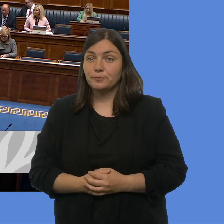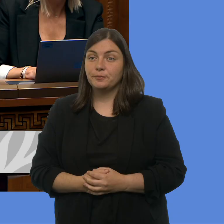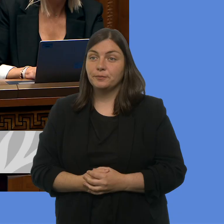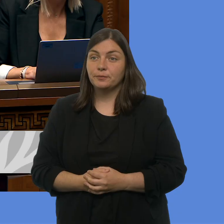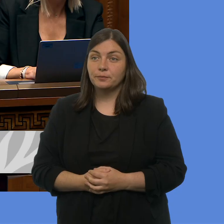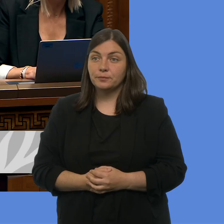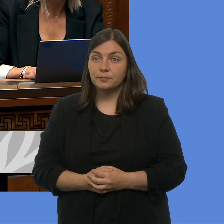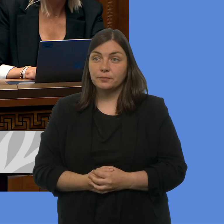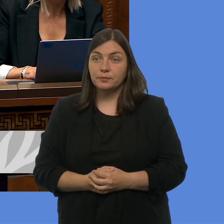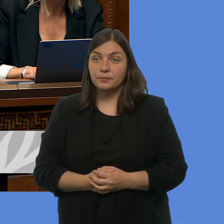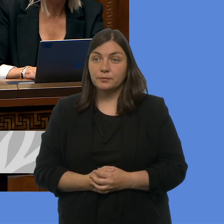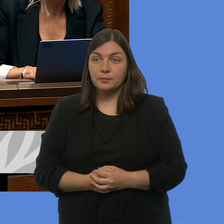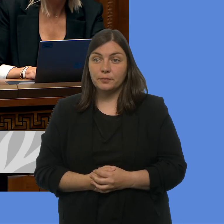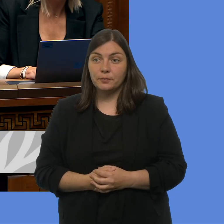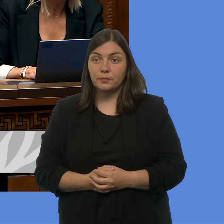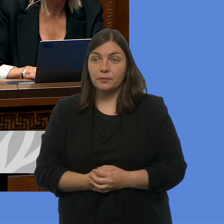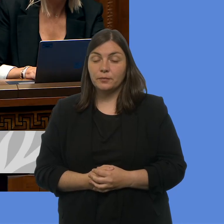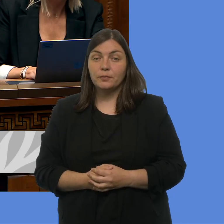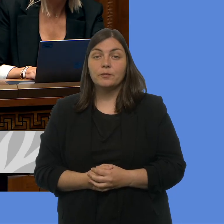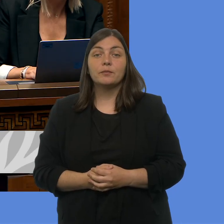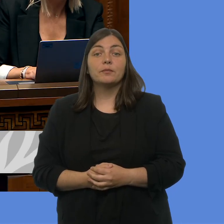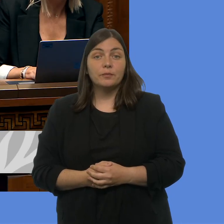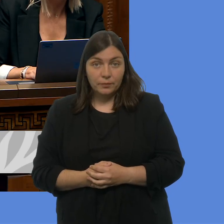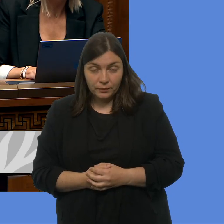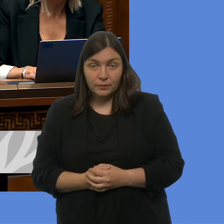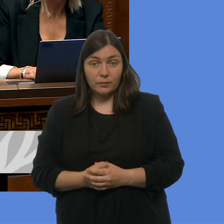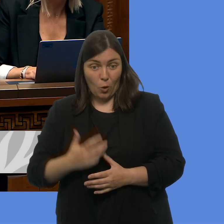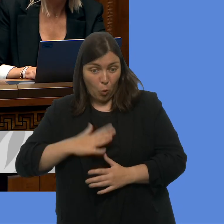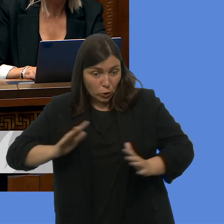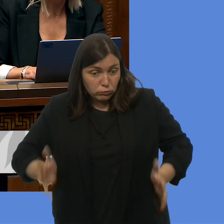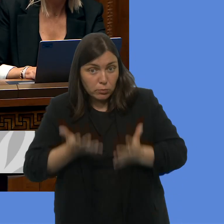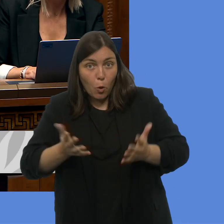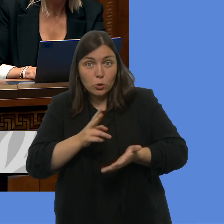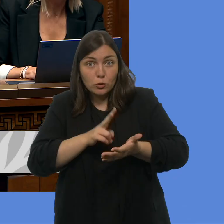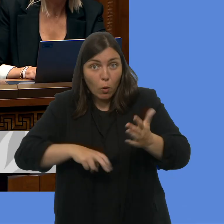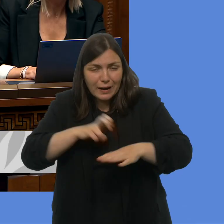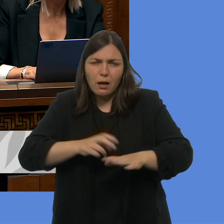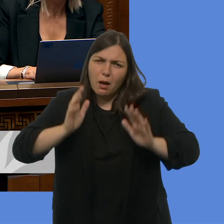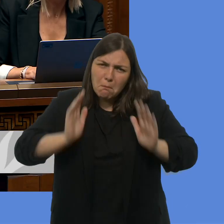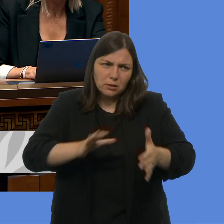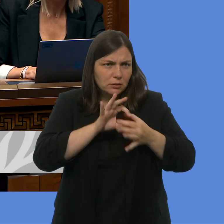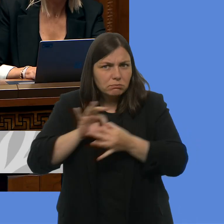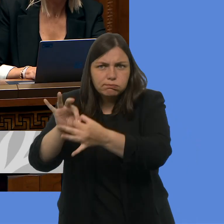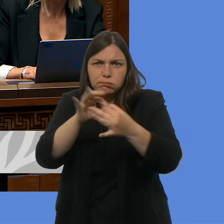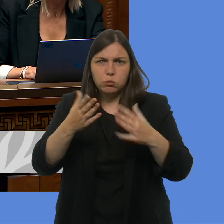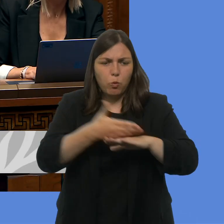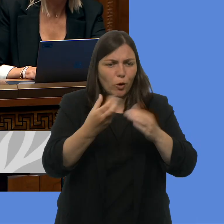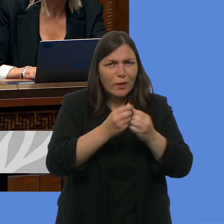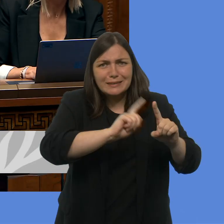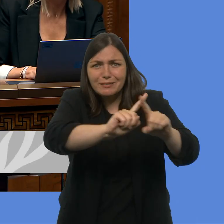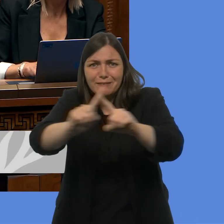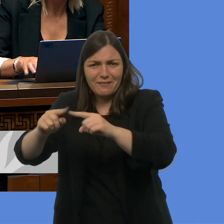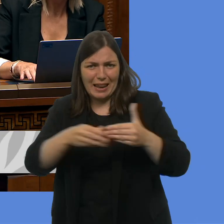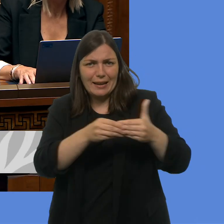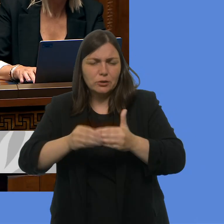Engaging with leaders from across these islands and internationally is very important if we are to promote this place and deliver across the full range of our programme for government